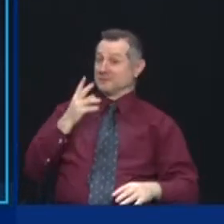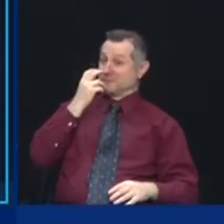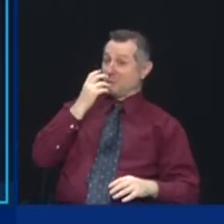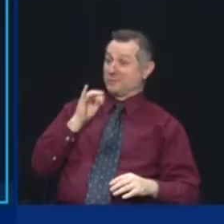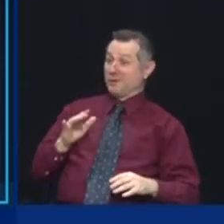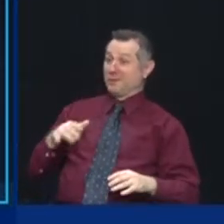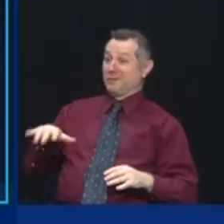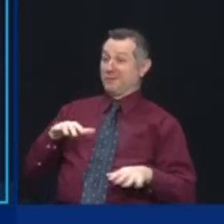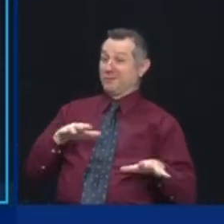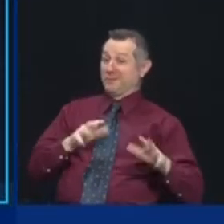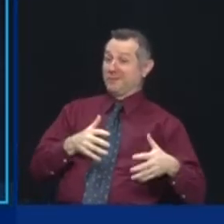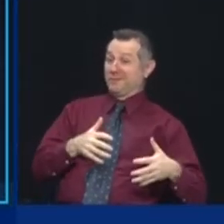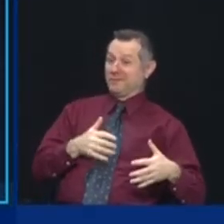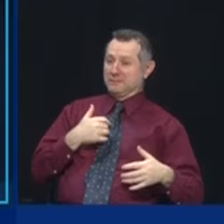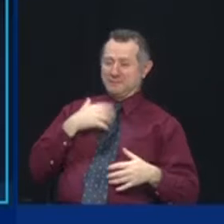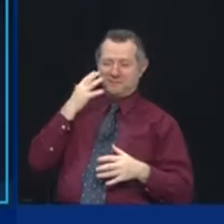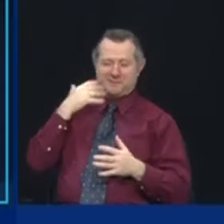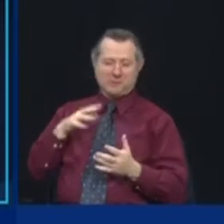chatting about it.